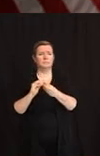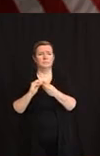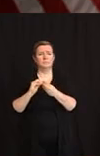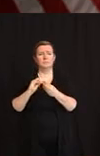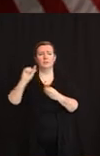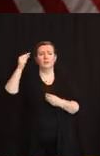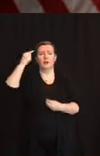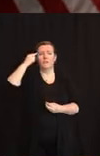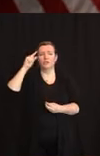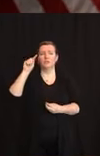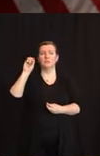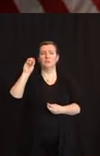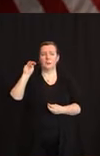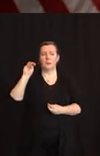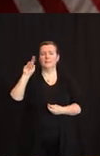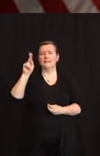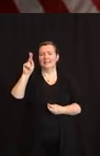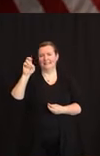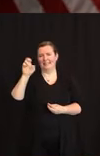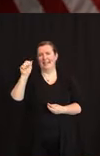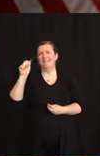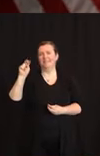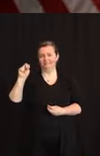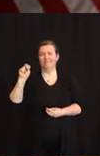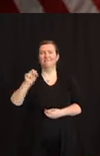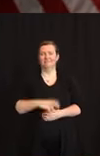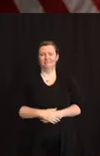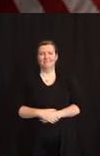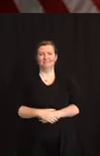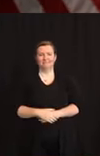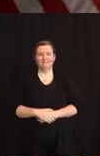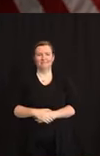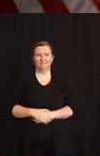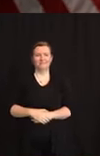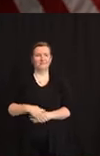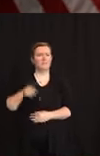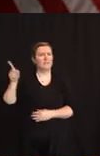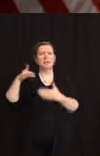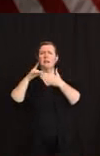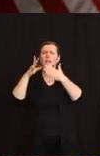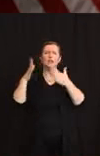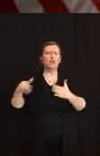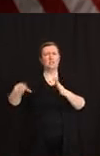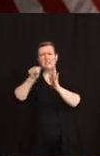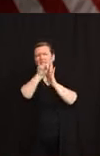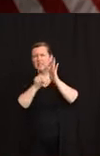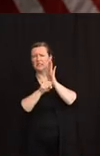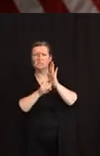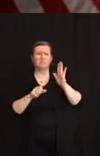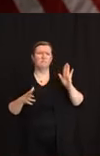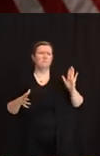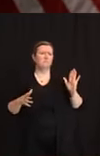only distinguished himself as a leader of the state, as a member of the